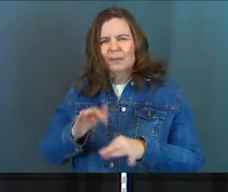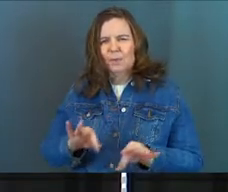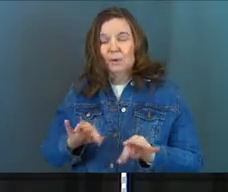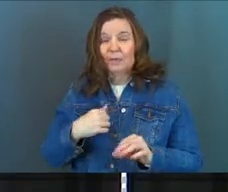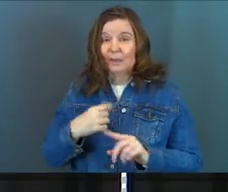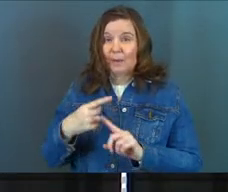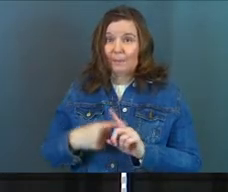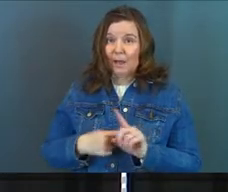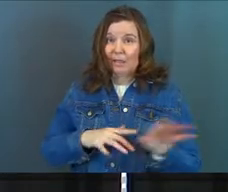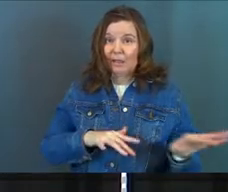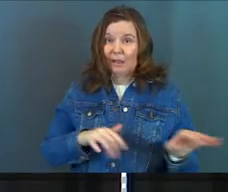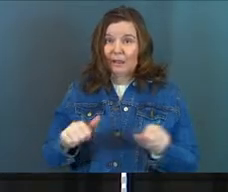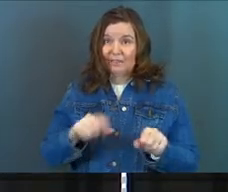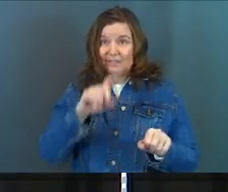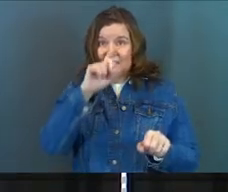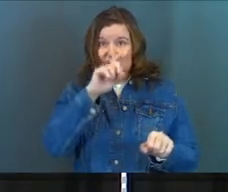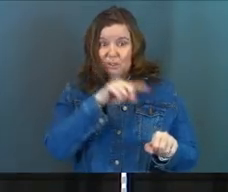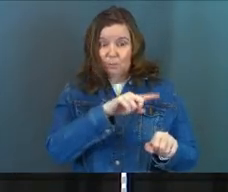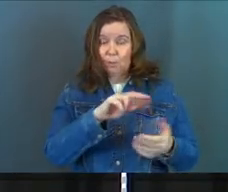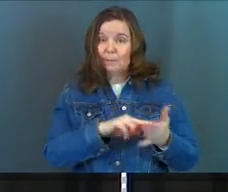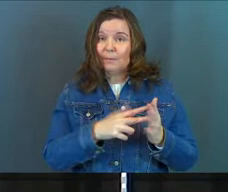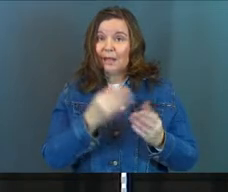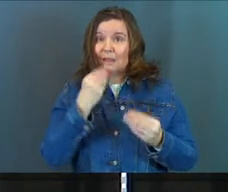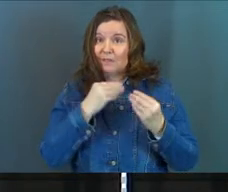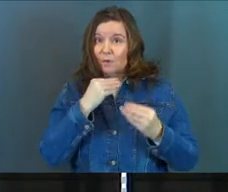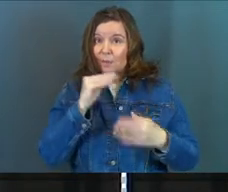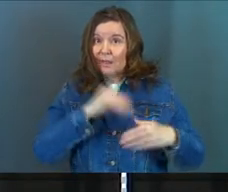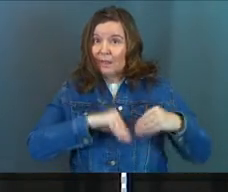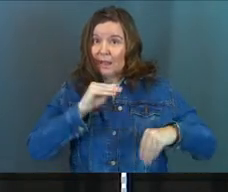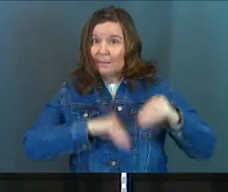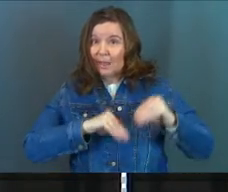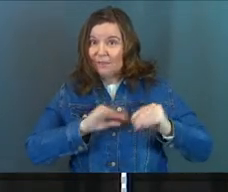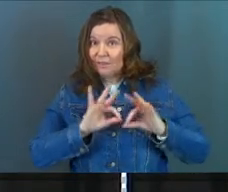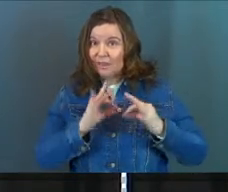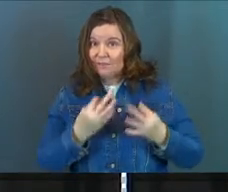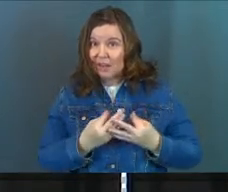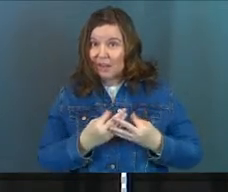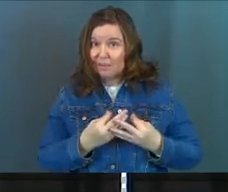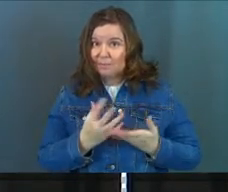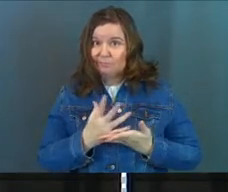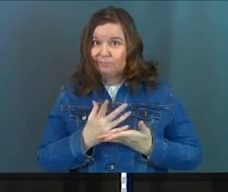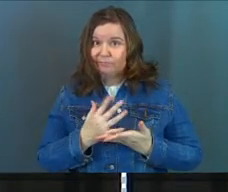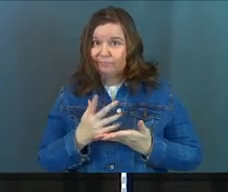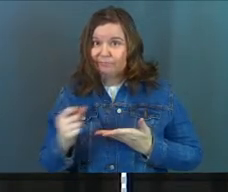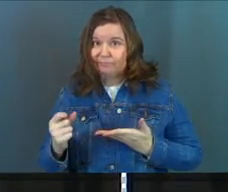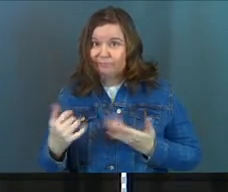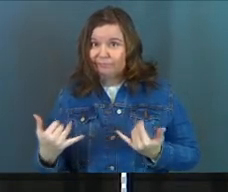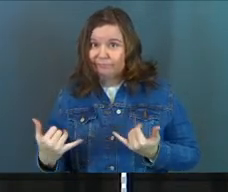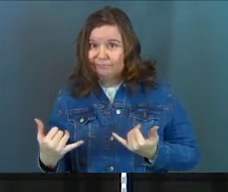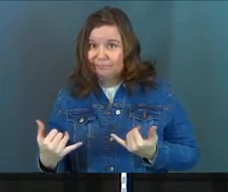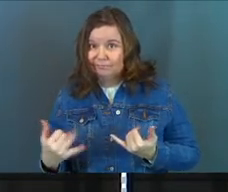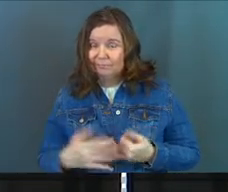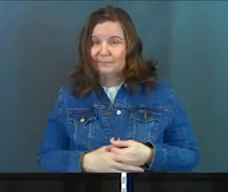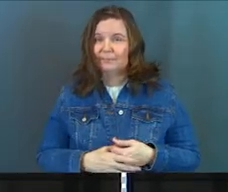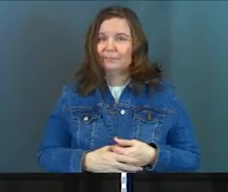They've been a month out of Egypt, which means any food they packed up for their families, it's probably gone. They're getting